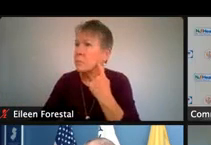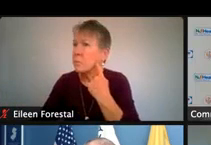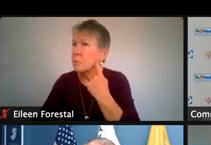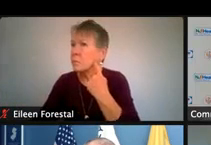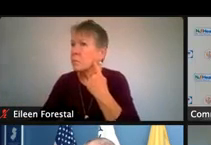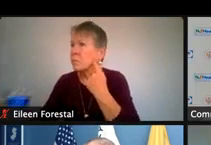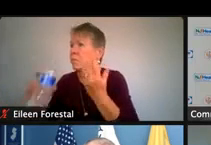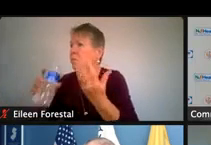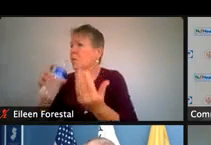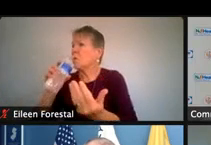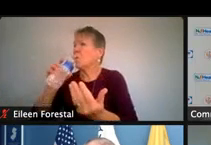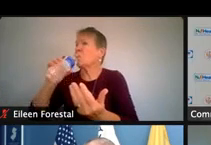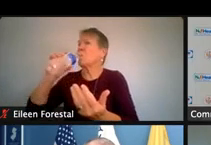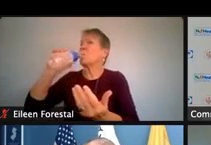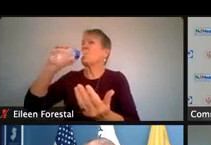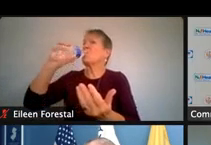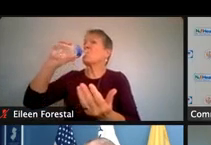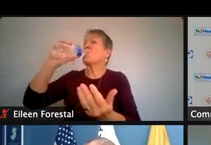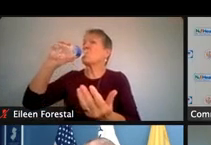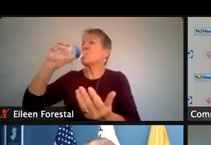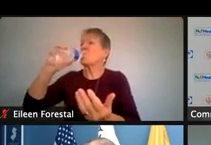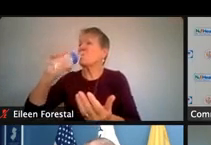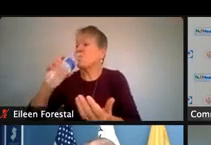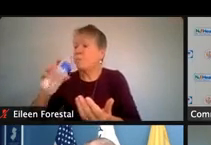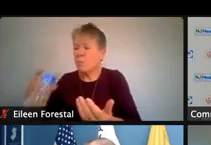David, you need to unmute.